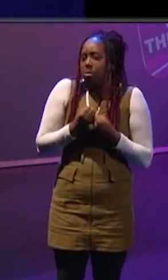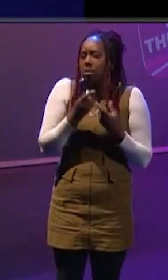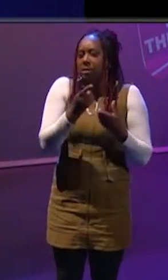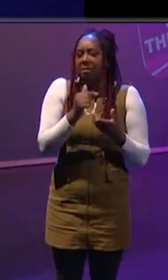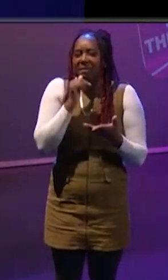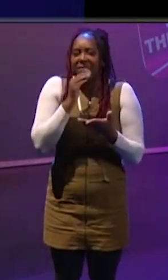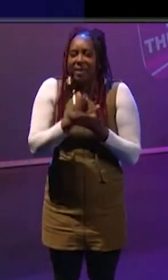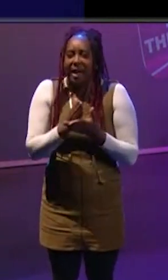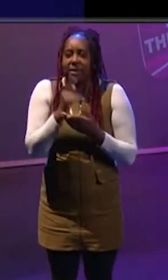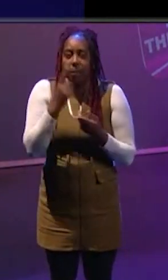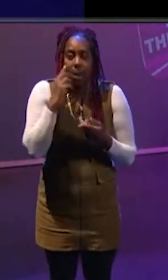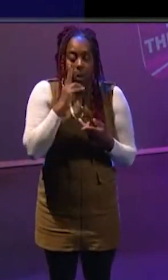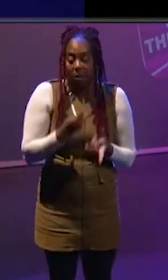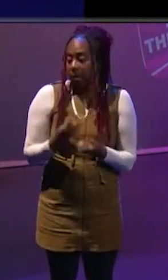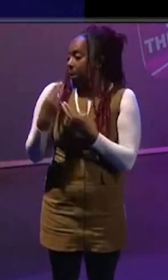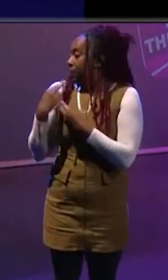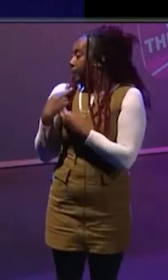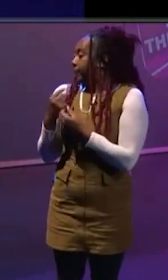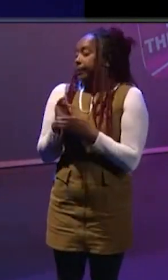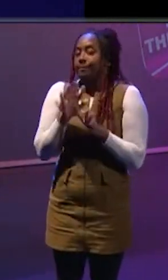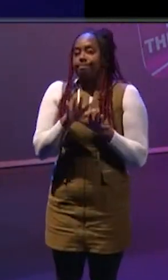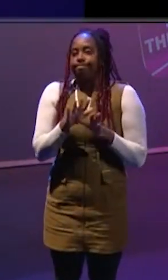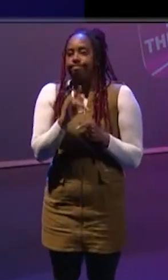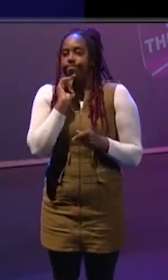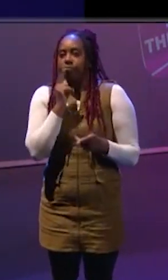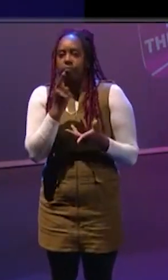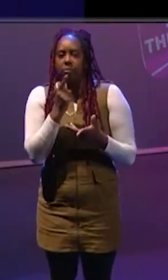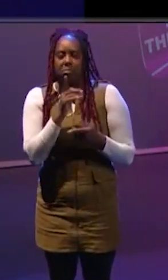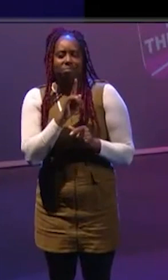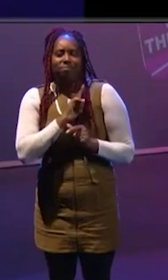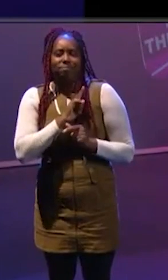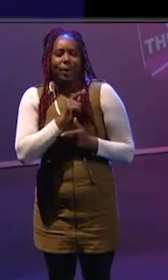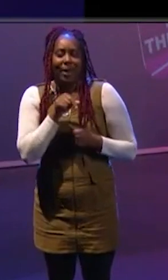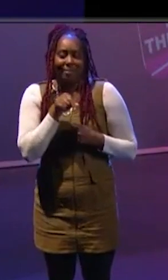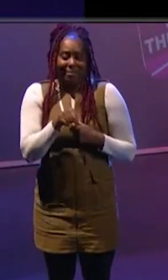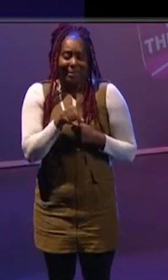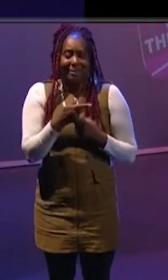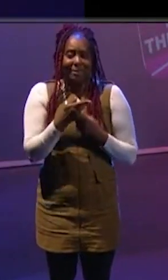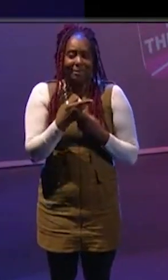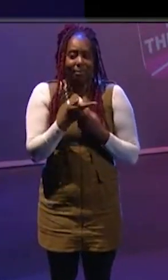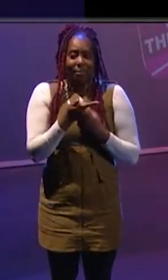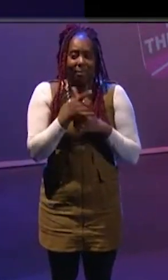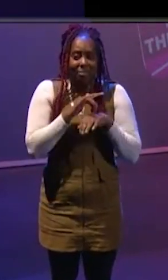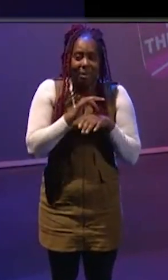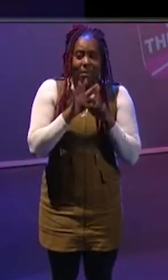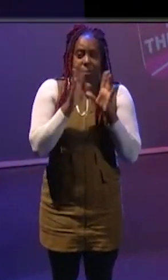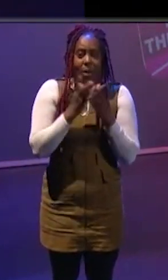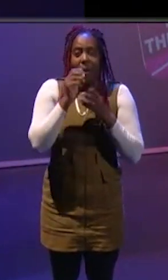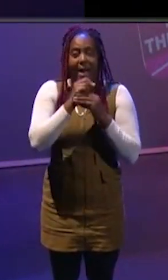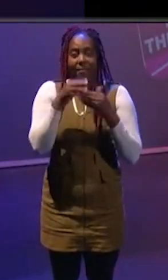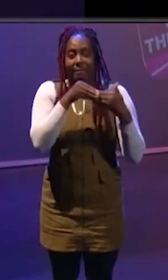that I always look over my shoulder. And I think that more often than not, what happens in this sector is that we have leaders